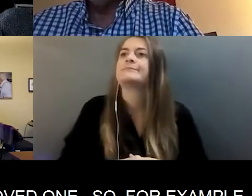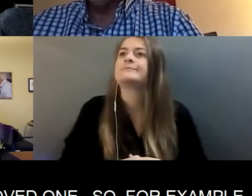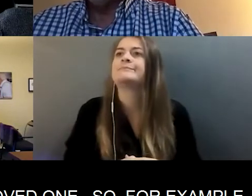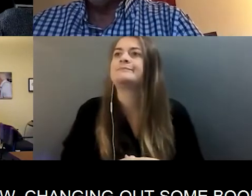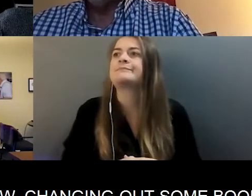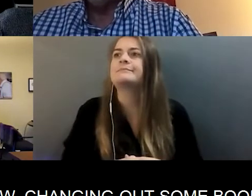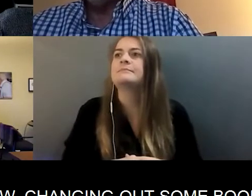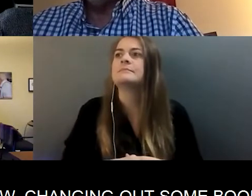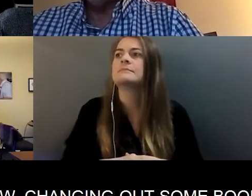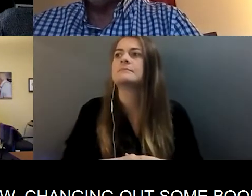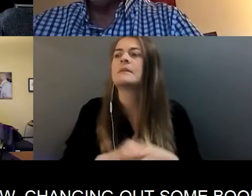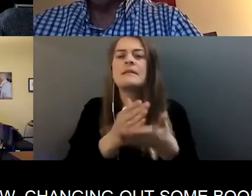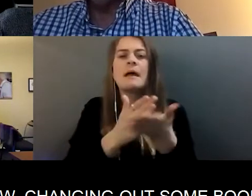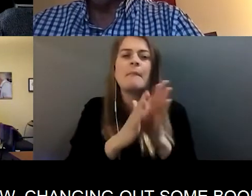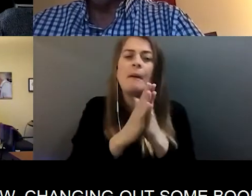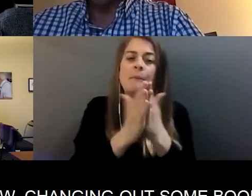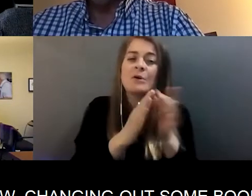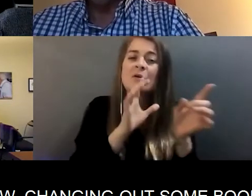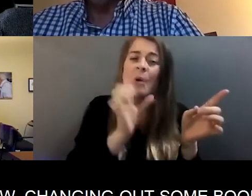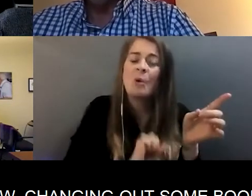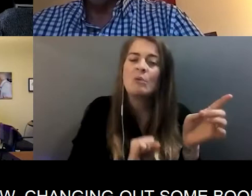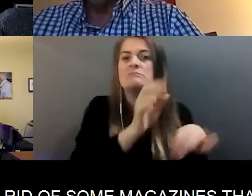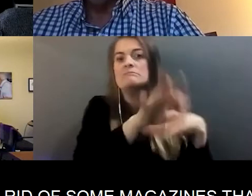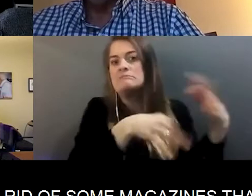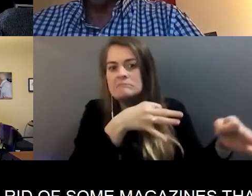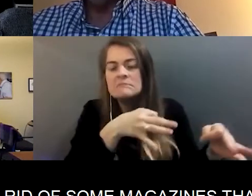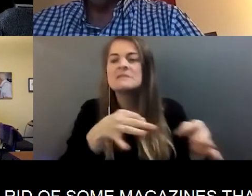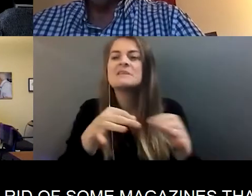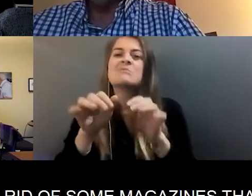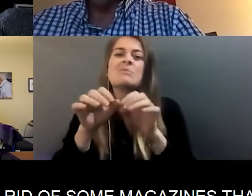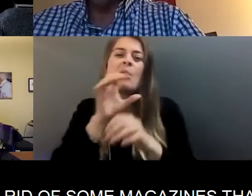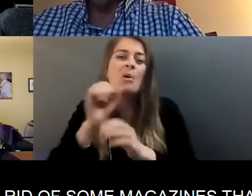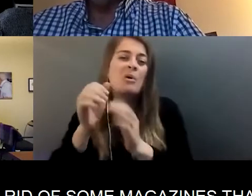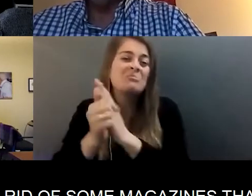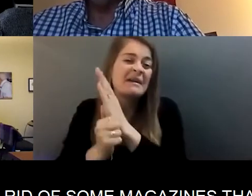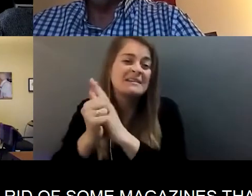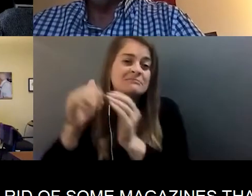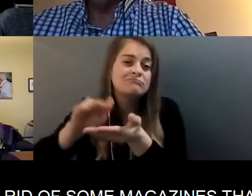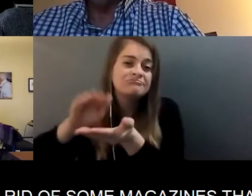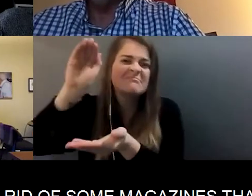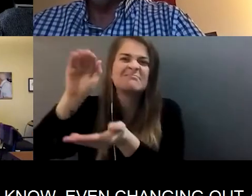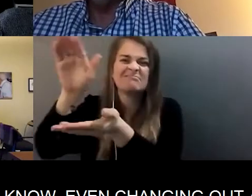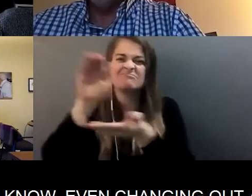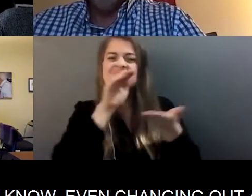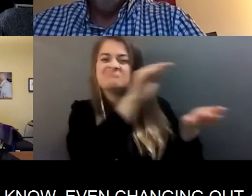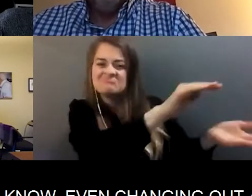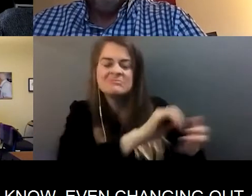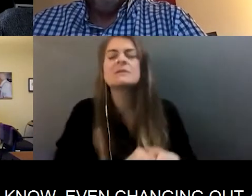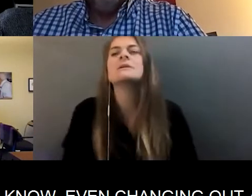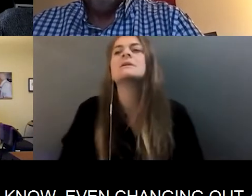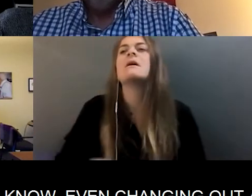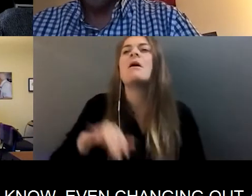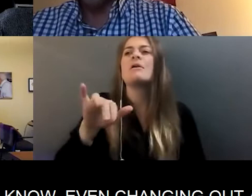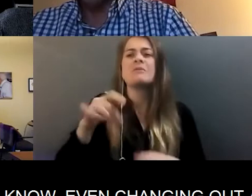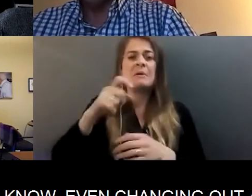know, changing out some books that she has, getting rid of some magazines that have piled up, you know, even changing out a